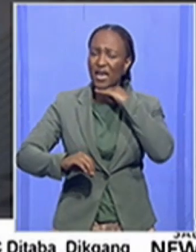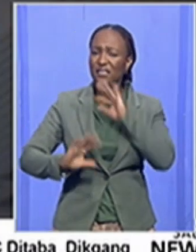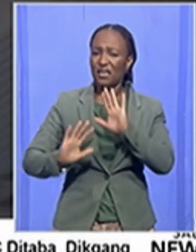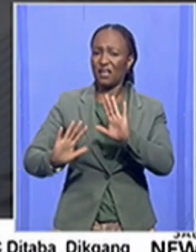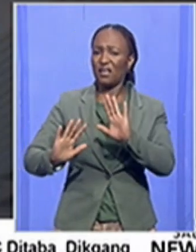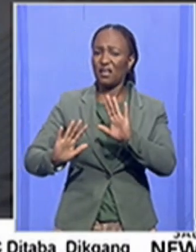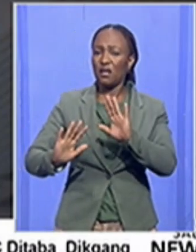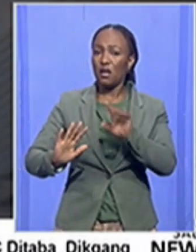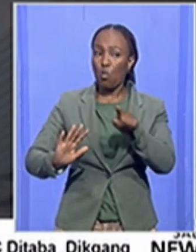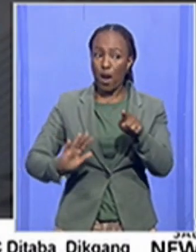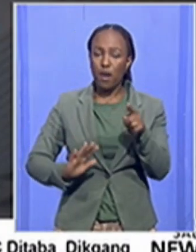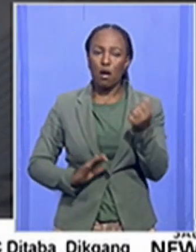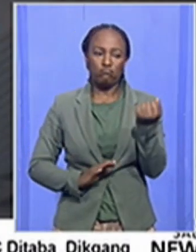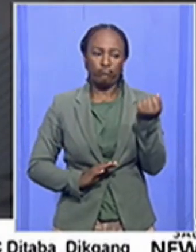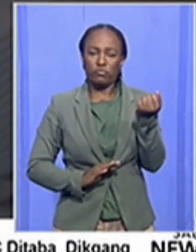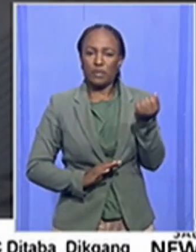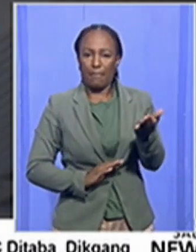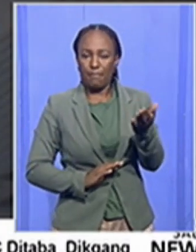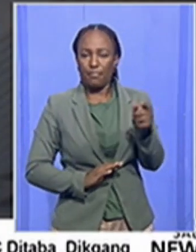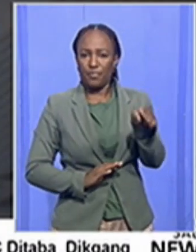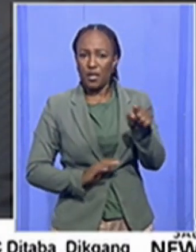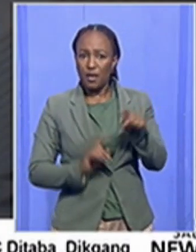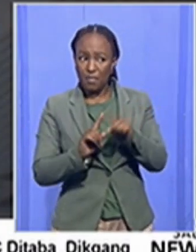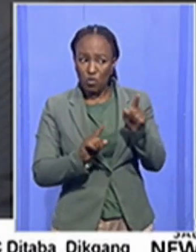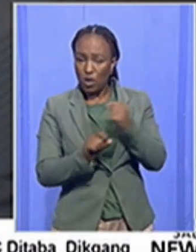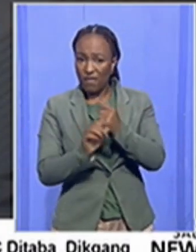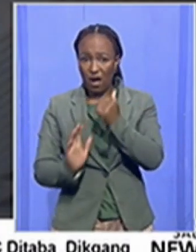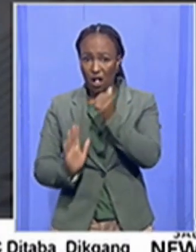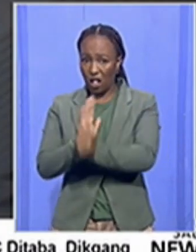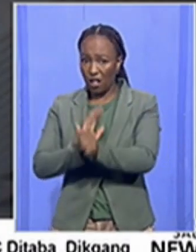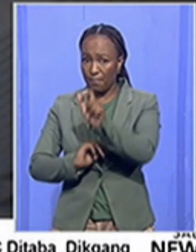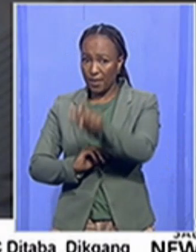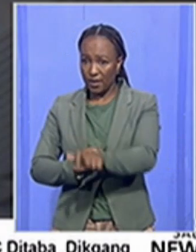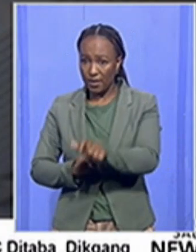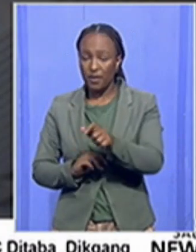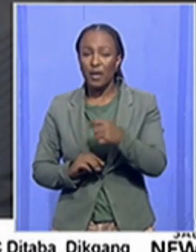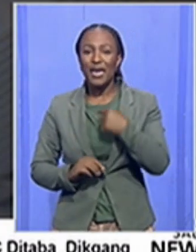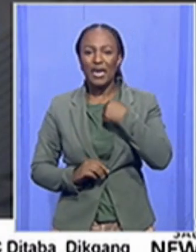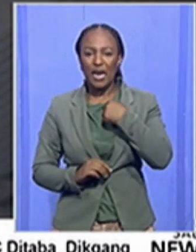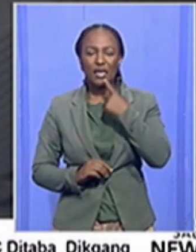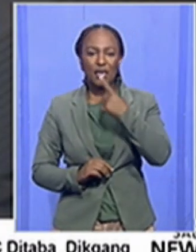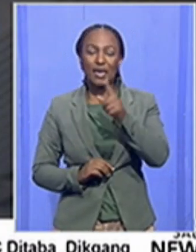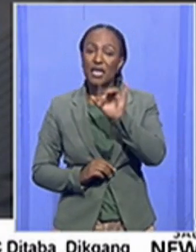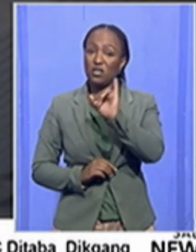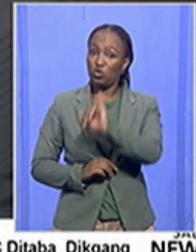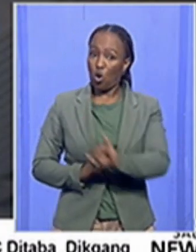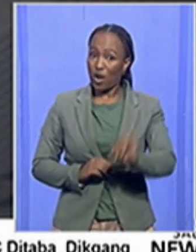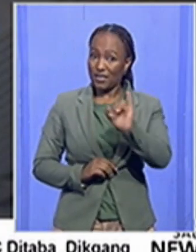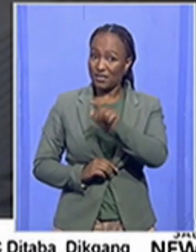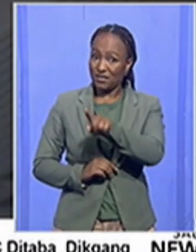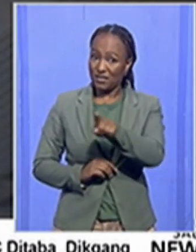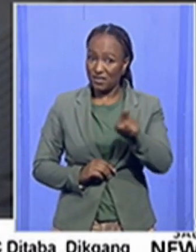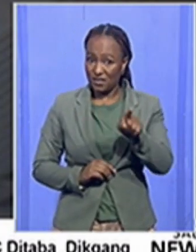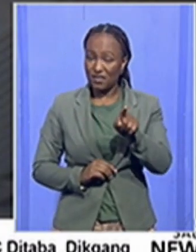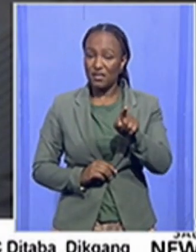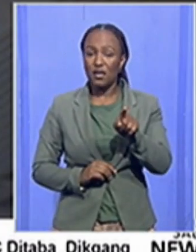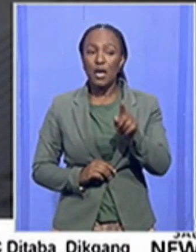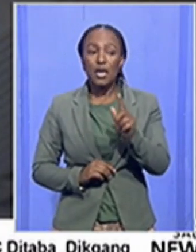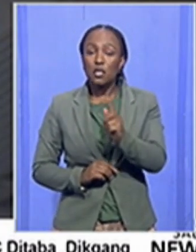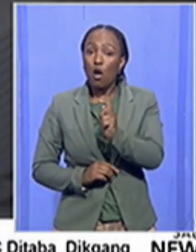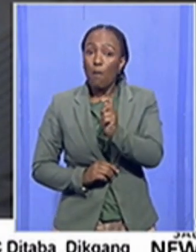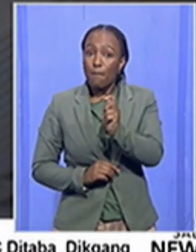claimang a e se wena o bakileng polao ena. Nna ka no se ka re pele ga di-insurance di tla go